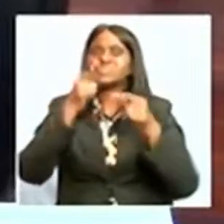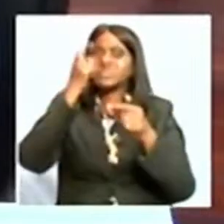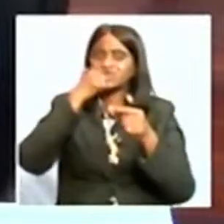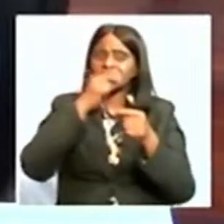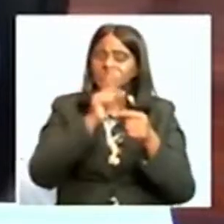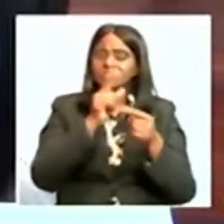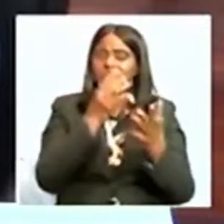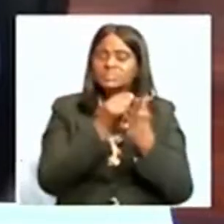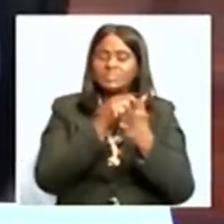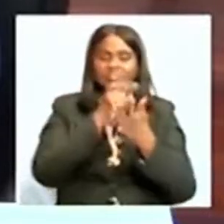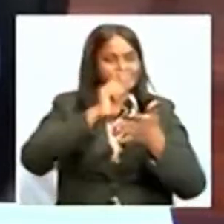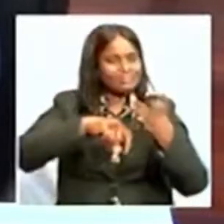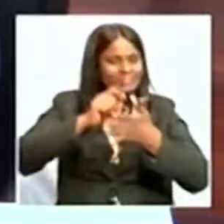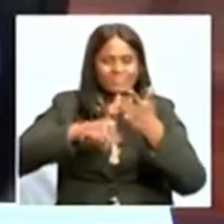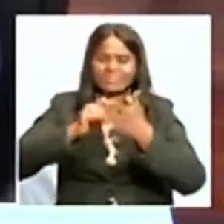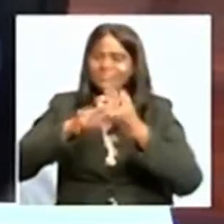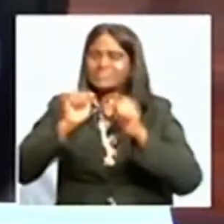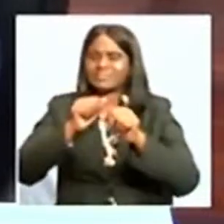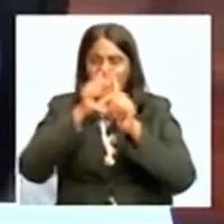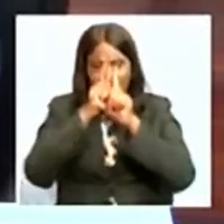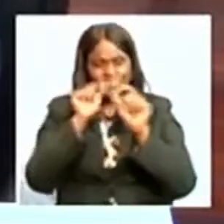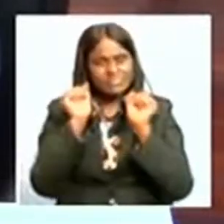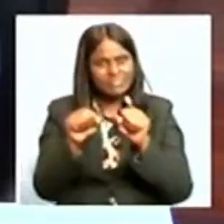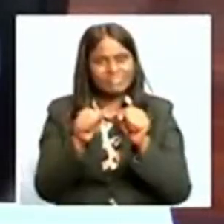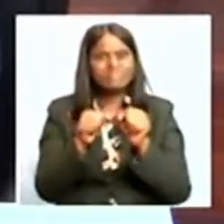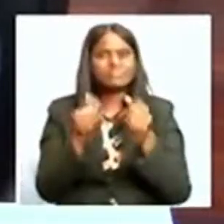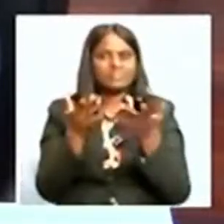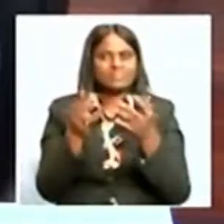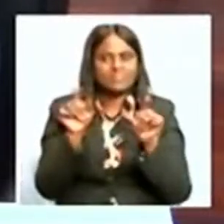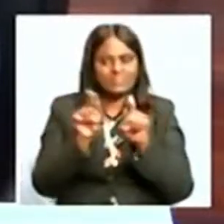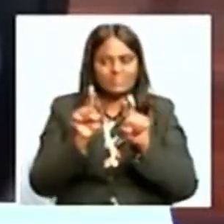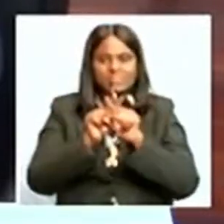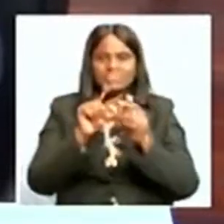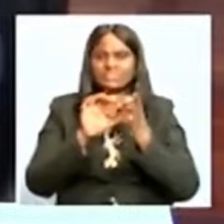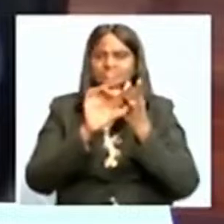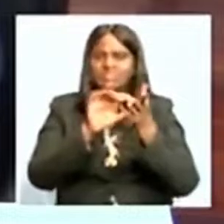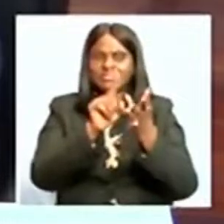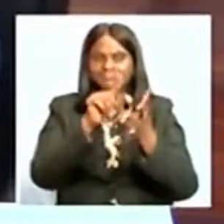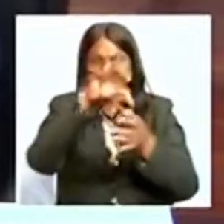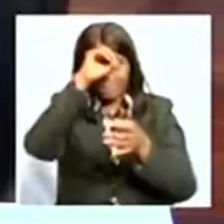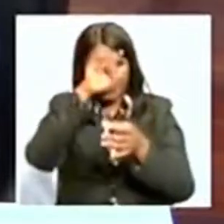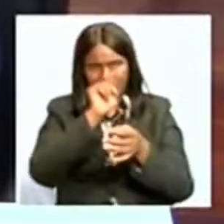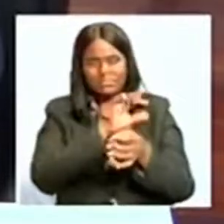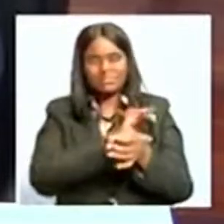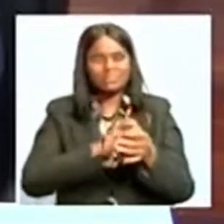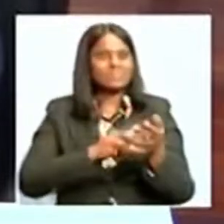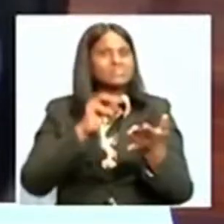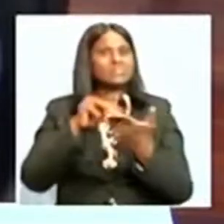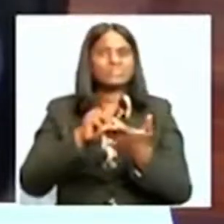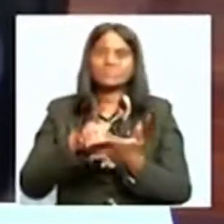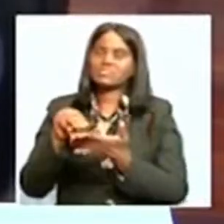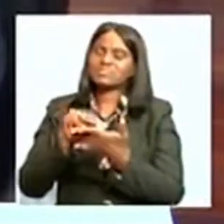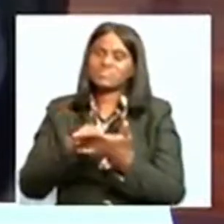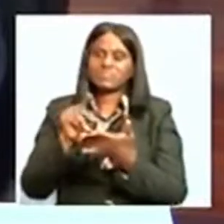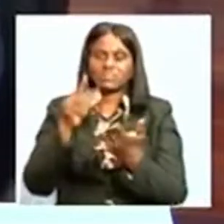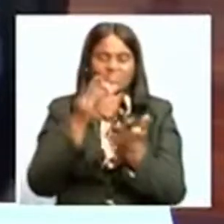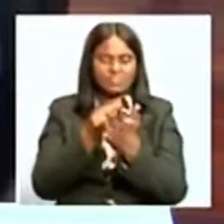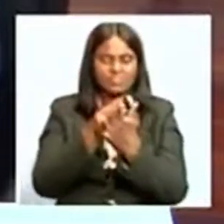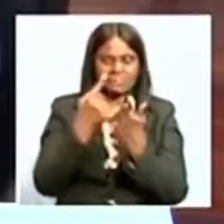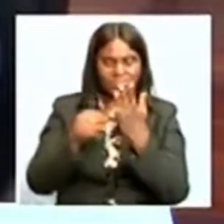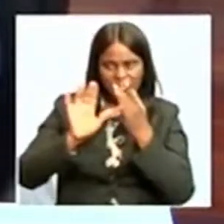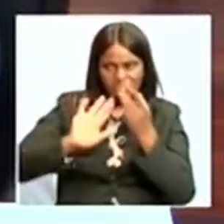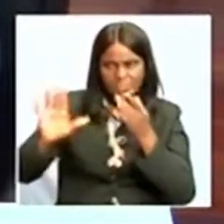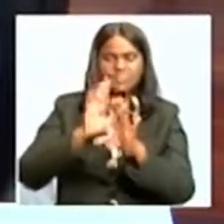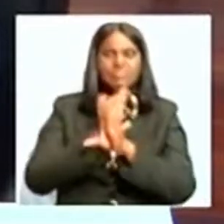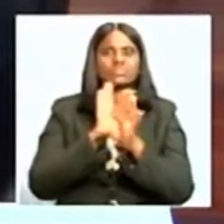amounts of taxes being owed by a mining company, millions, the money that belongs to the